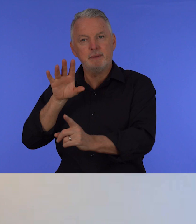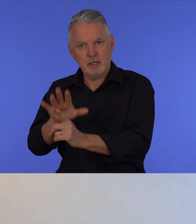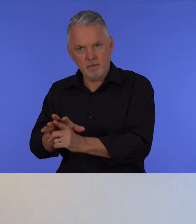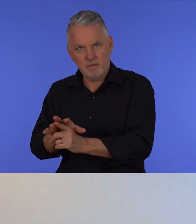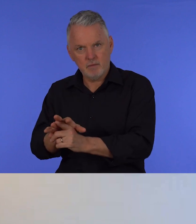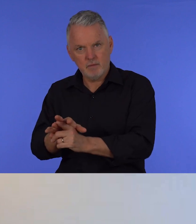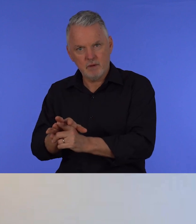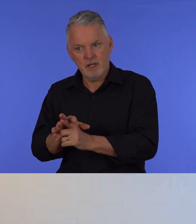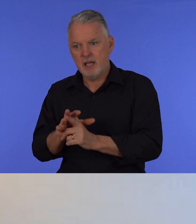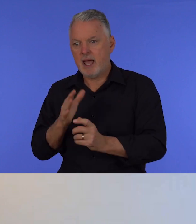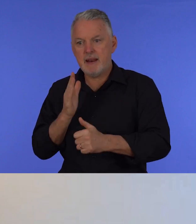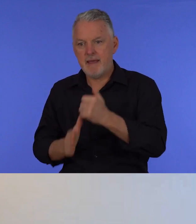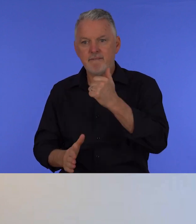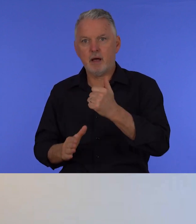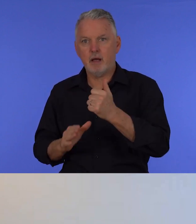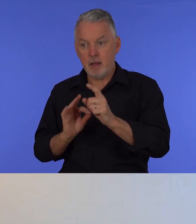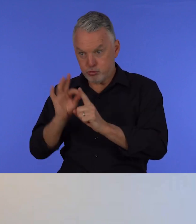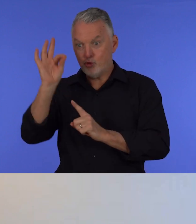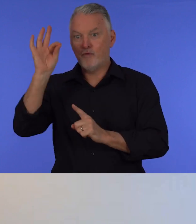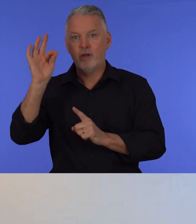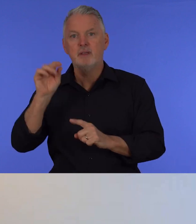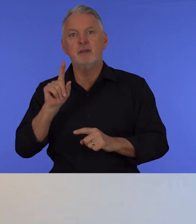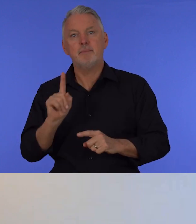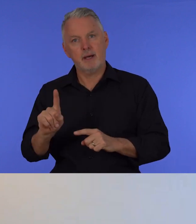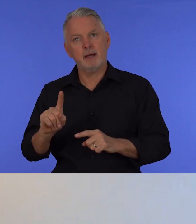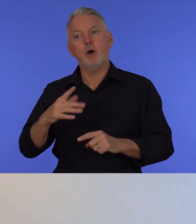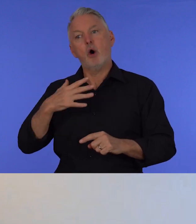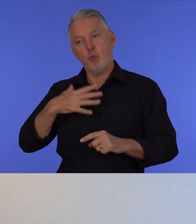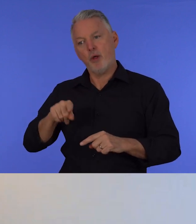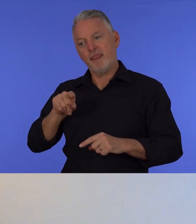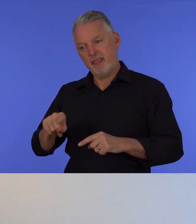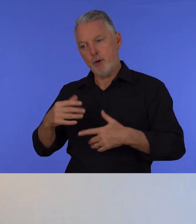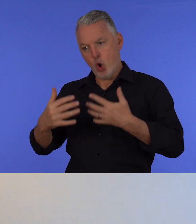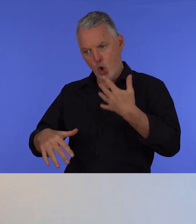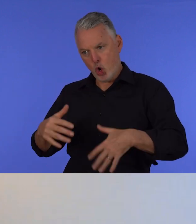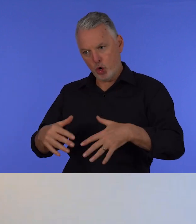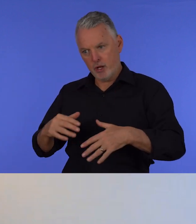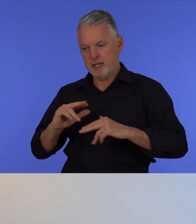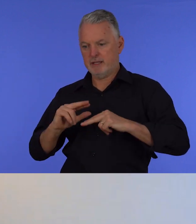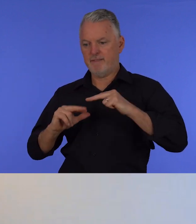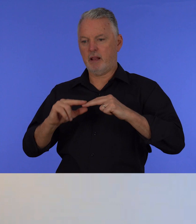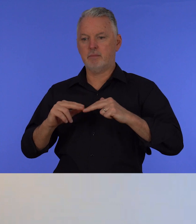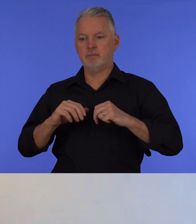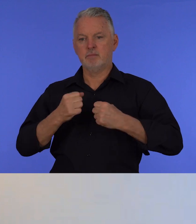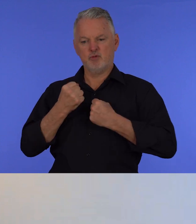you don't want them to hurt themselves and not recover from it, but you